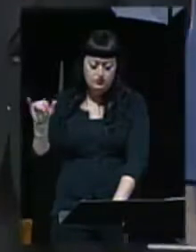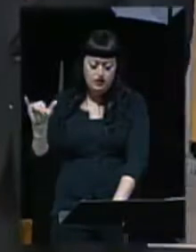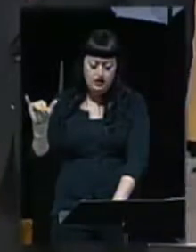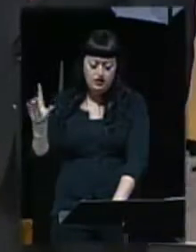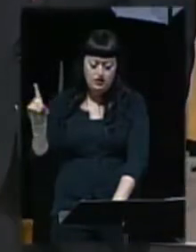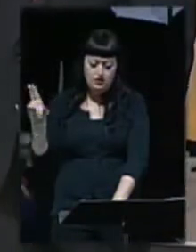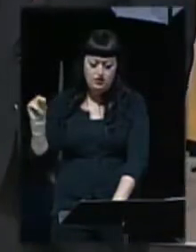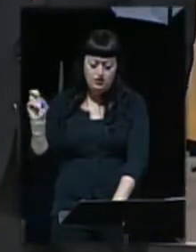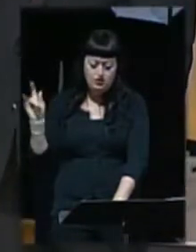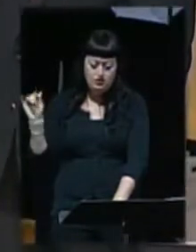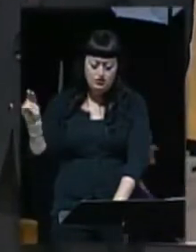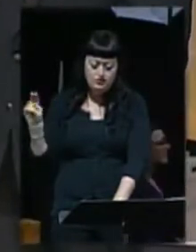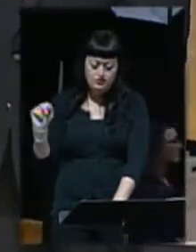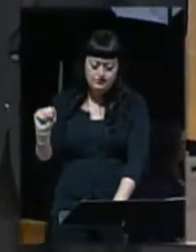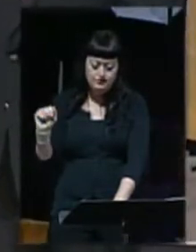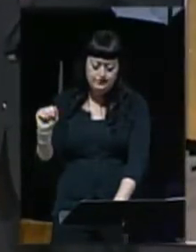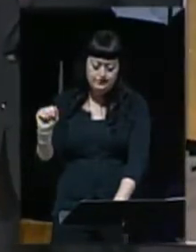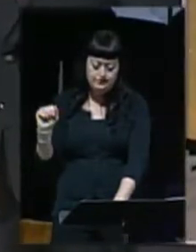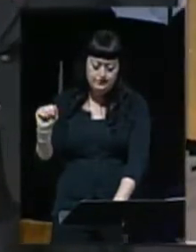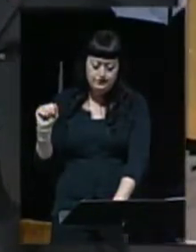Ty Duncan.